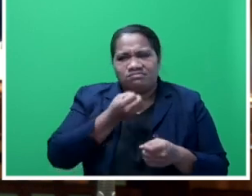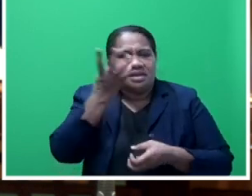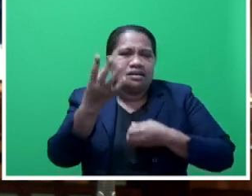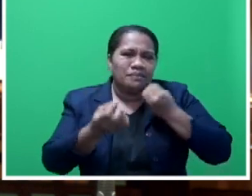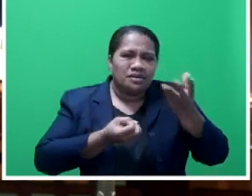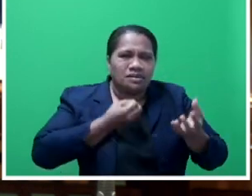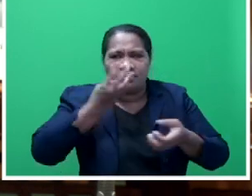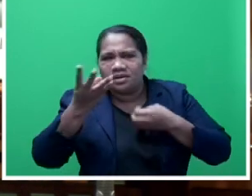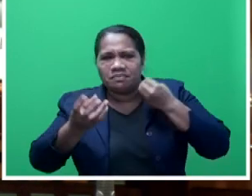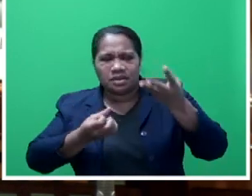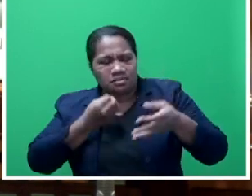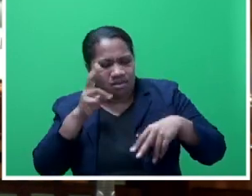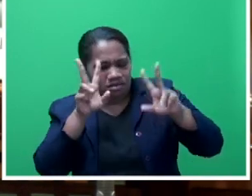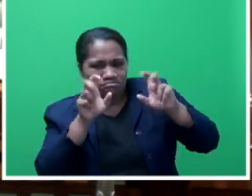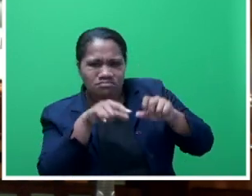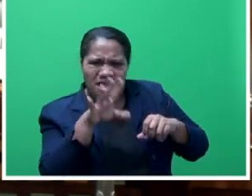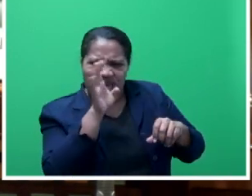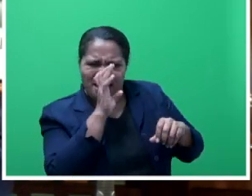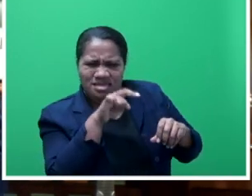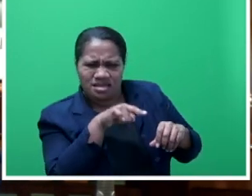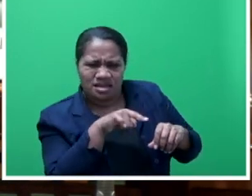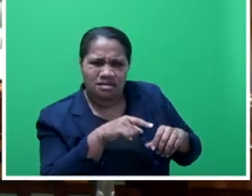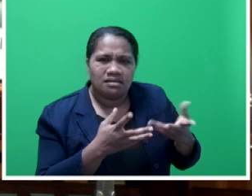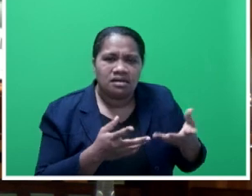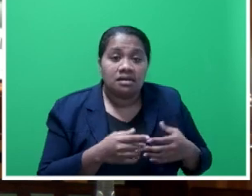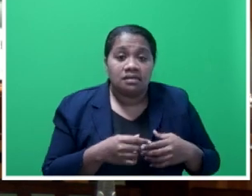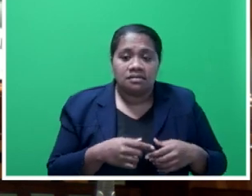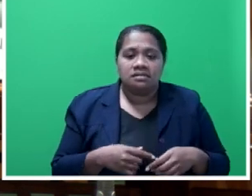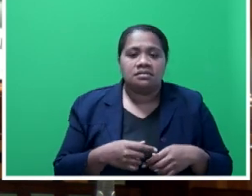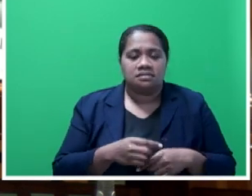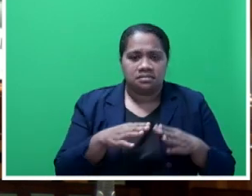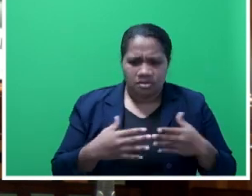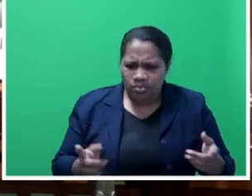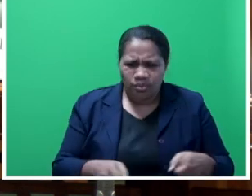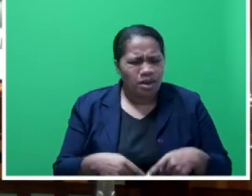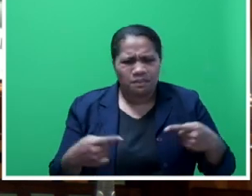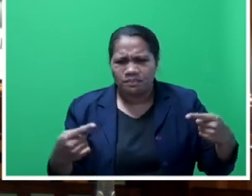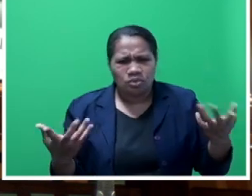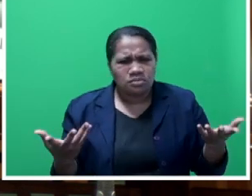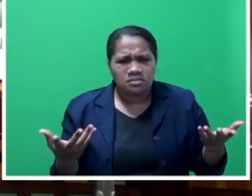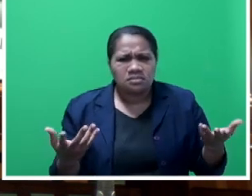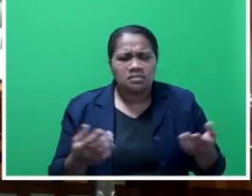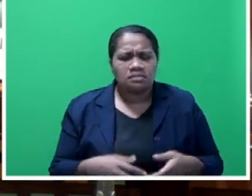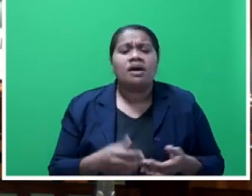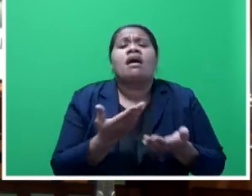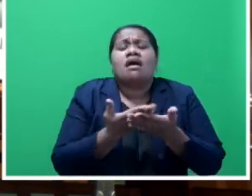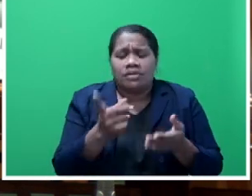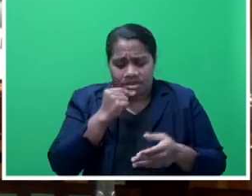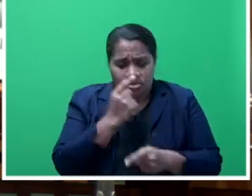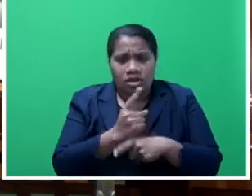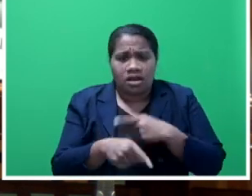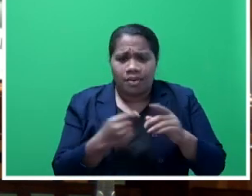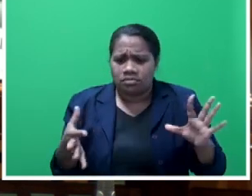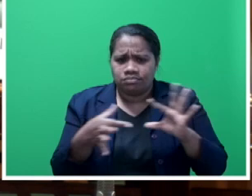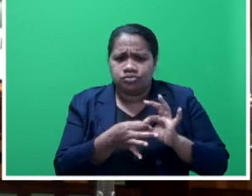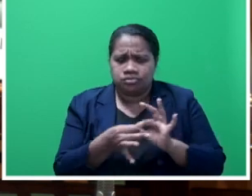an ethnic tinge to it, is why we are diametrically opposed to them. So how can they talk about bipartisanship when there's such